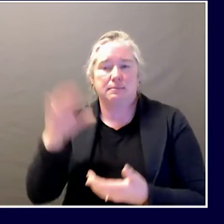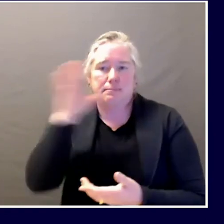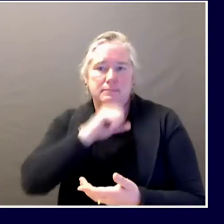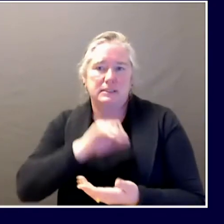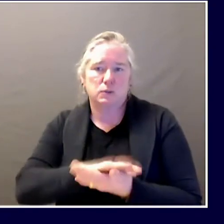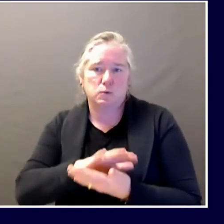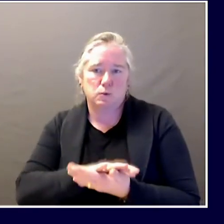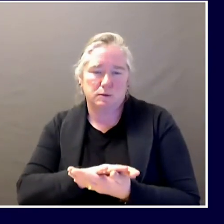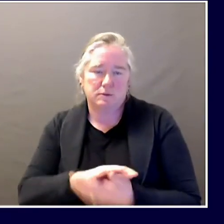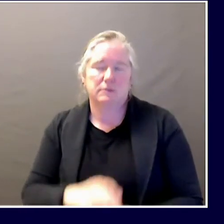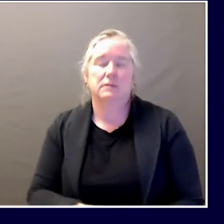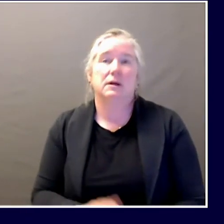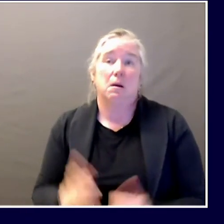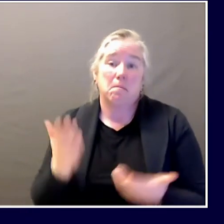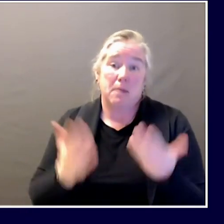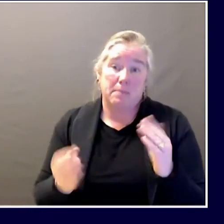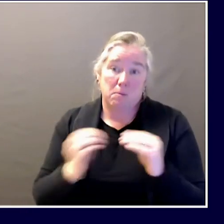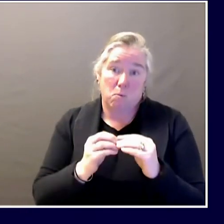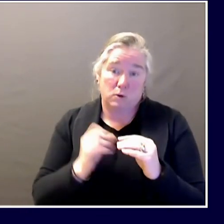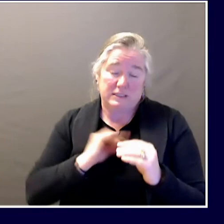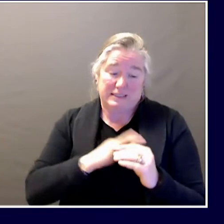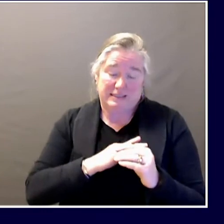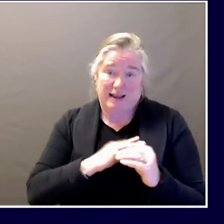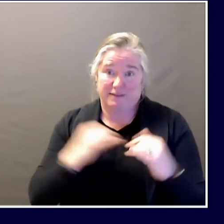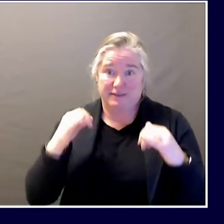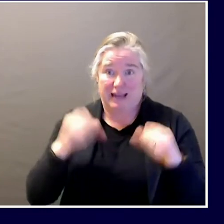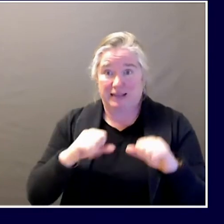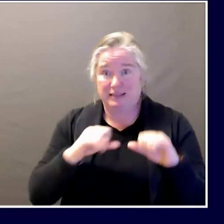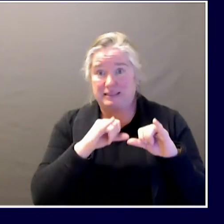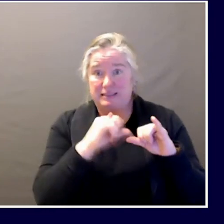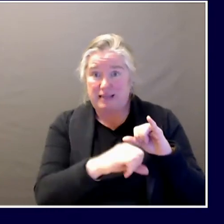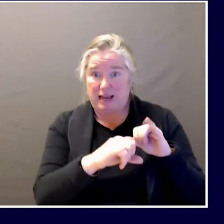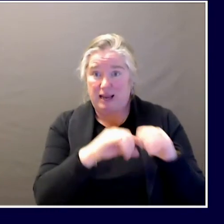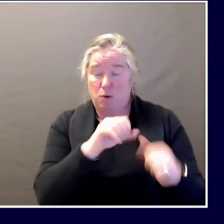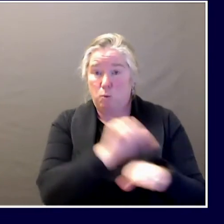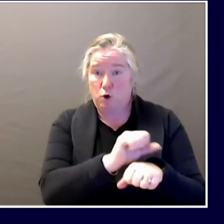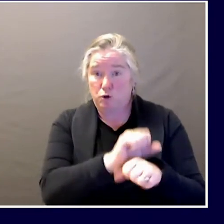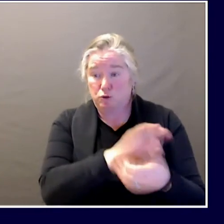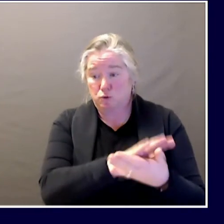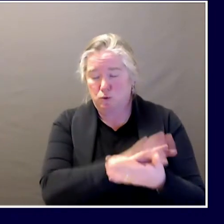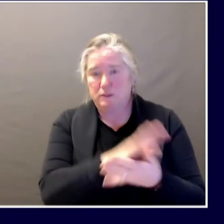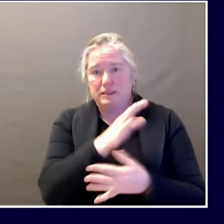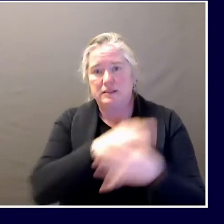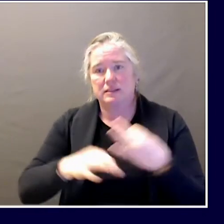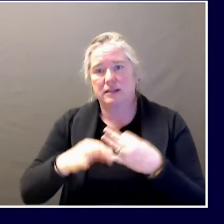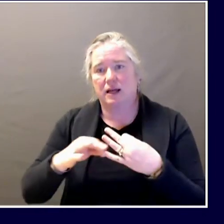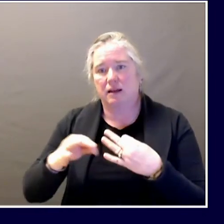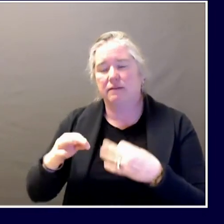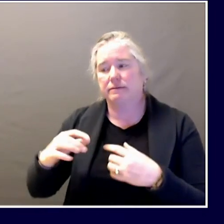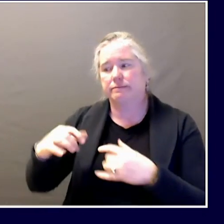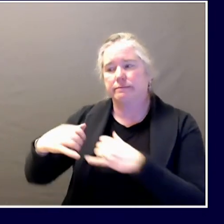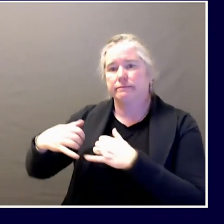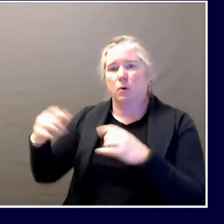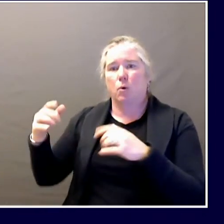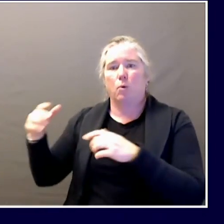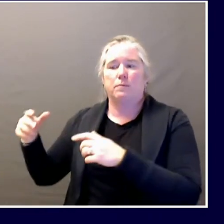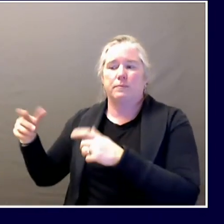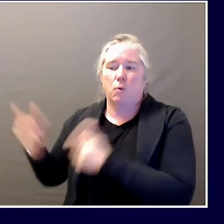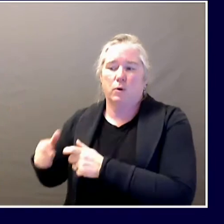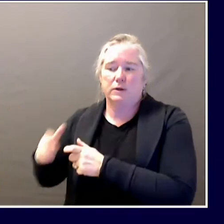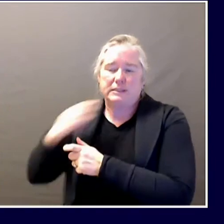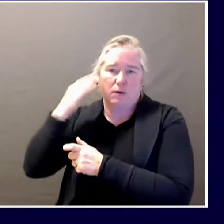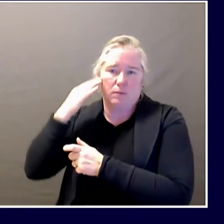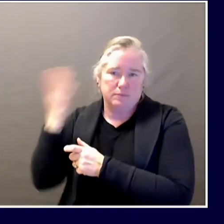school and then perhaps fewer outages as a result of that. There are still some challenges. For example, the physical spacing, that remains a